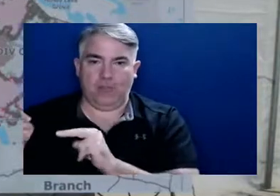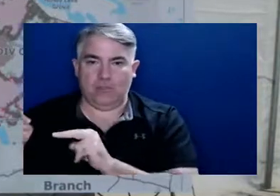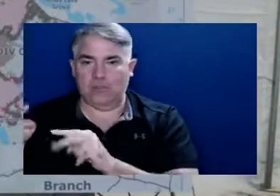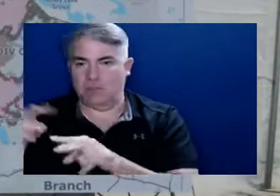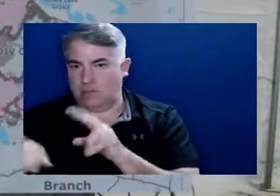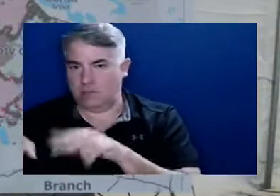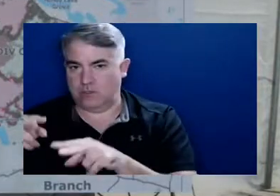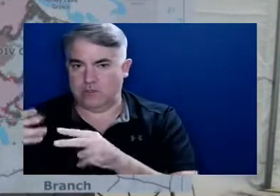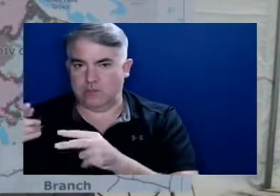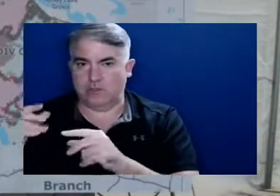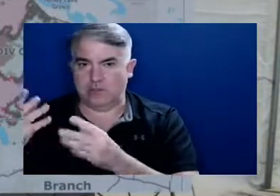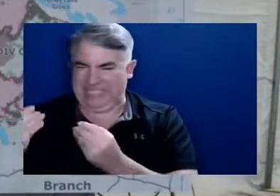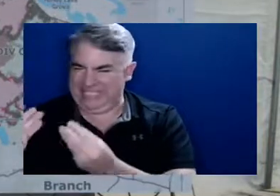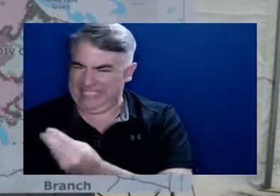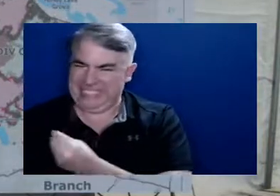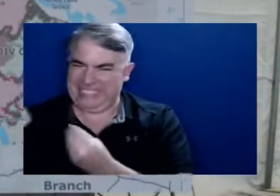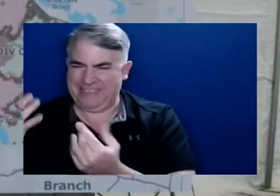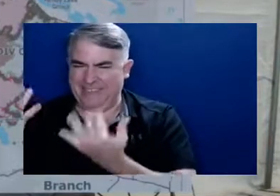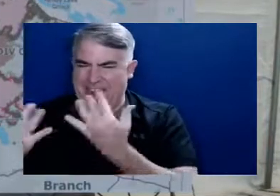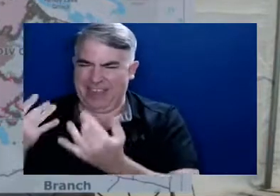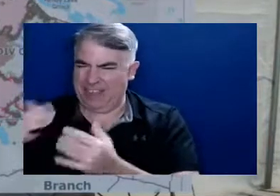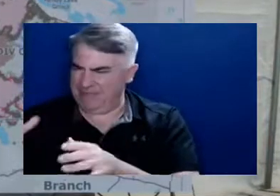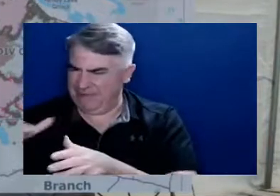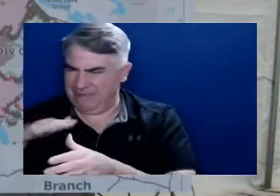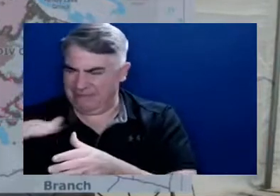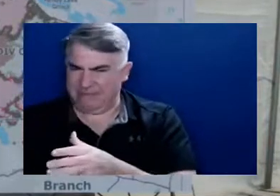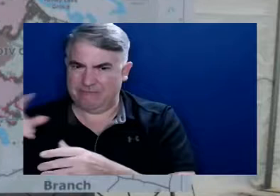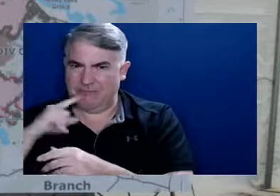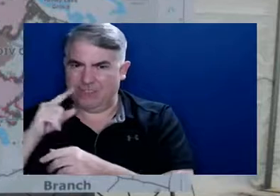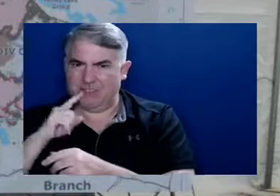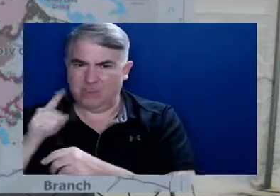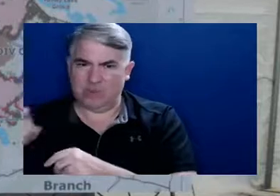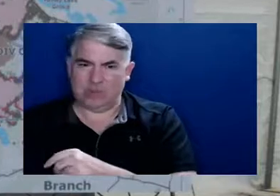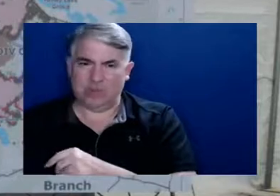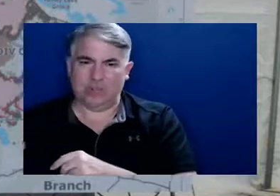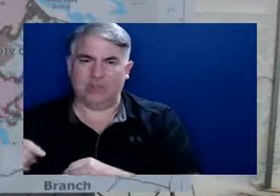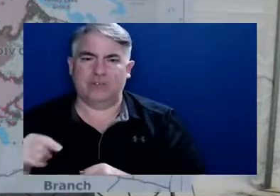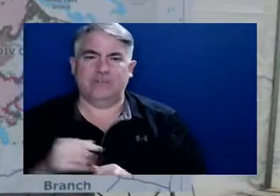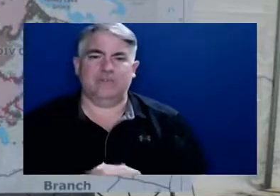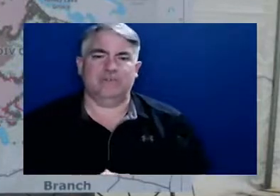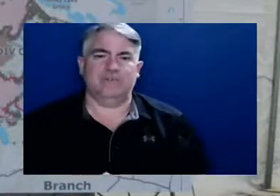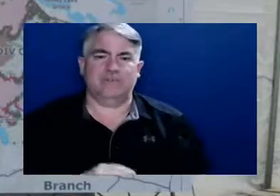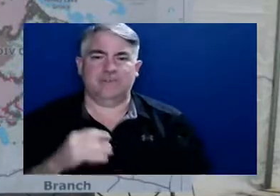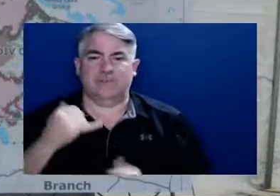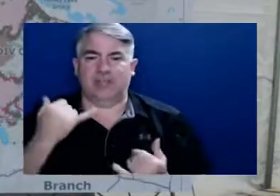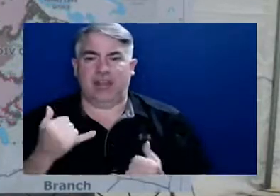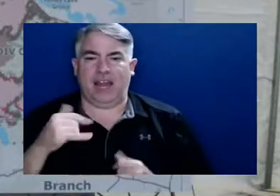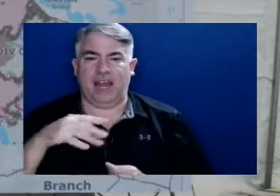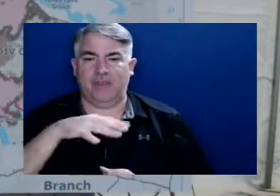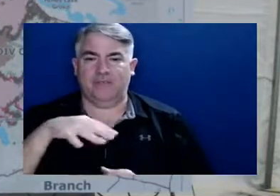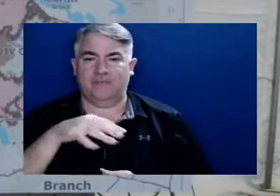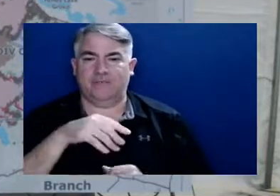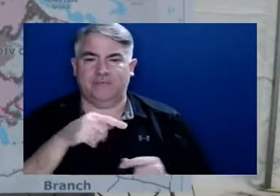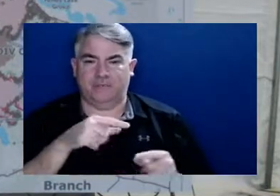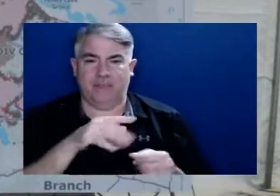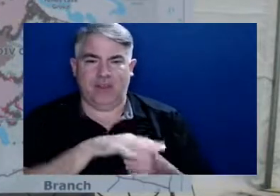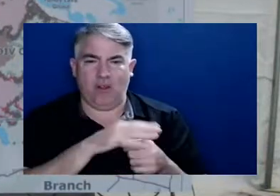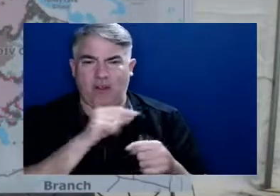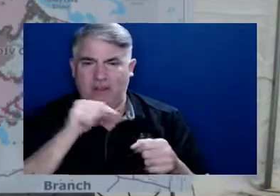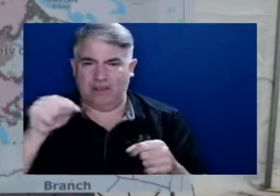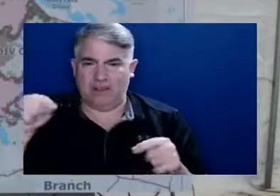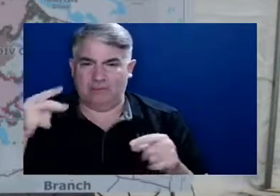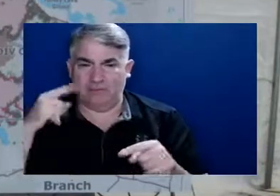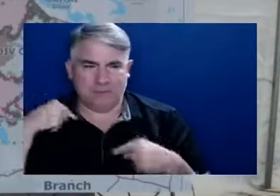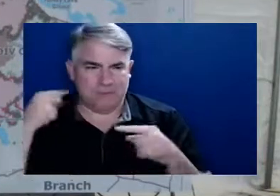the A21 road, which is Sierra Tango, going into Union, it's looking very good. No issues in those, and we're actually pulling some hose out of